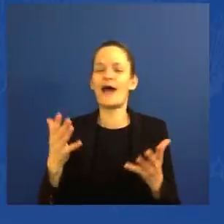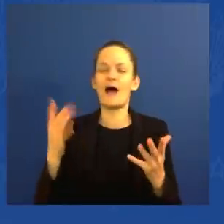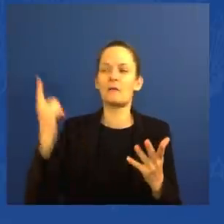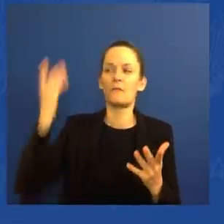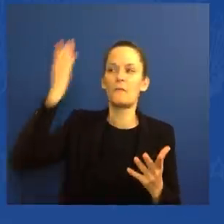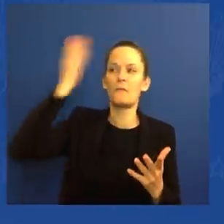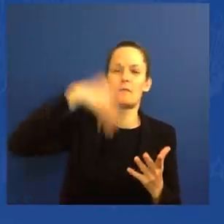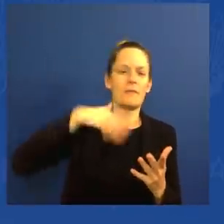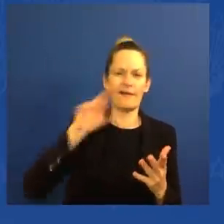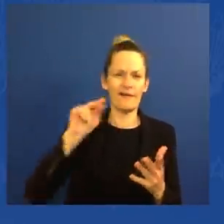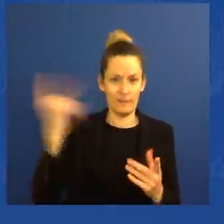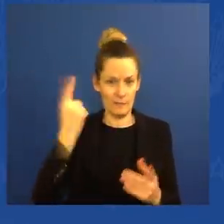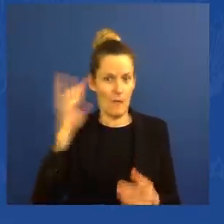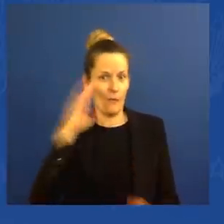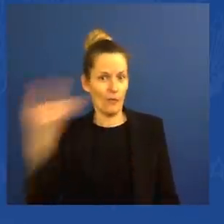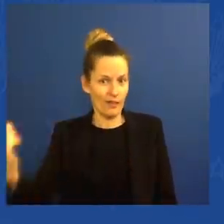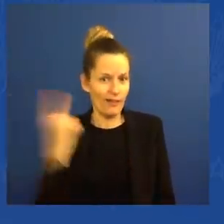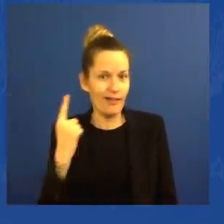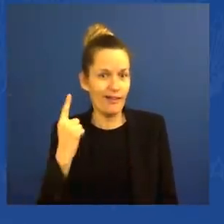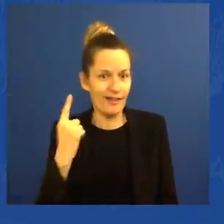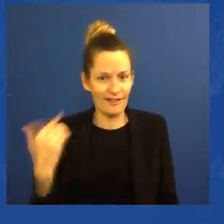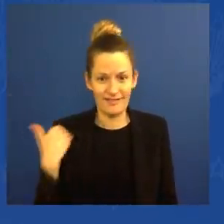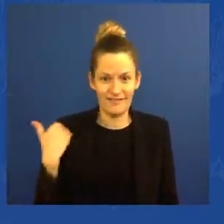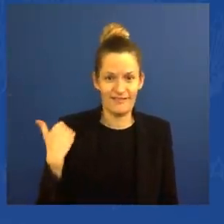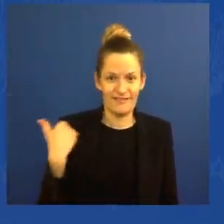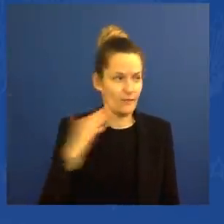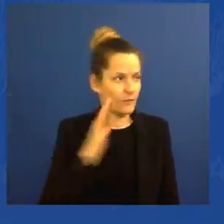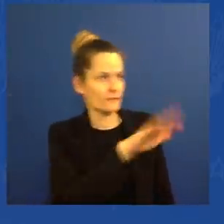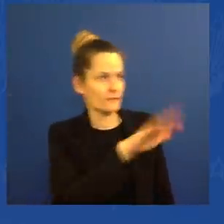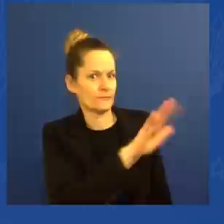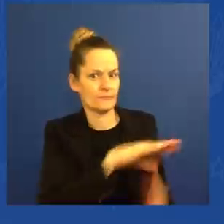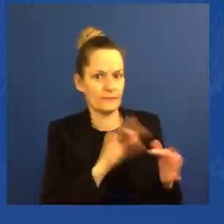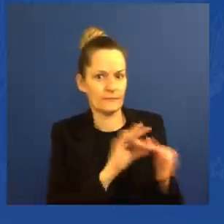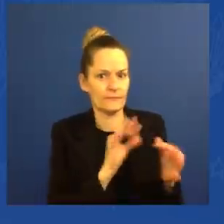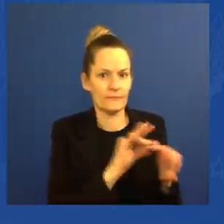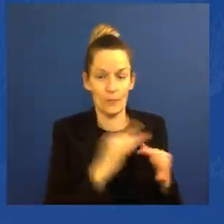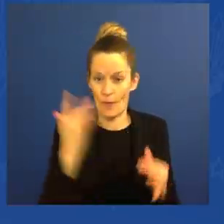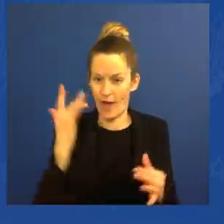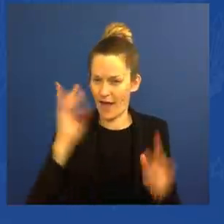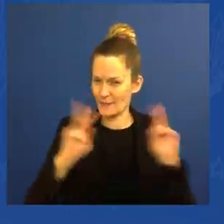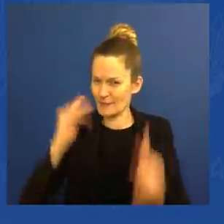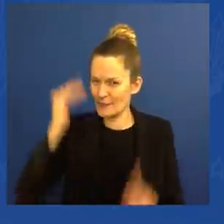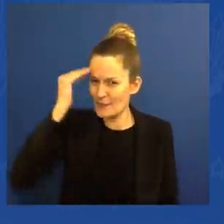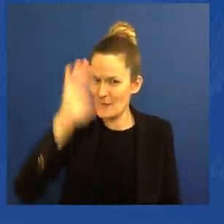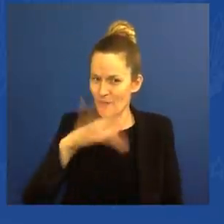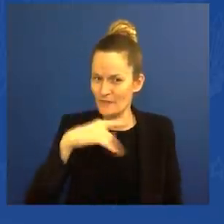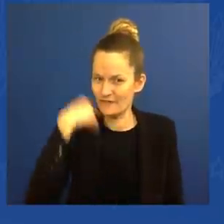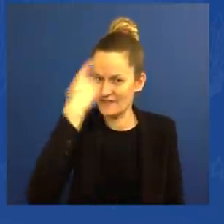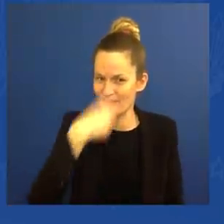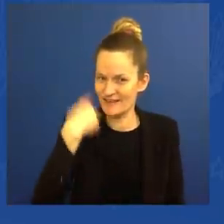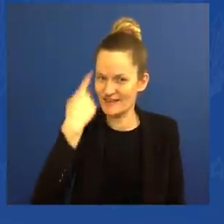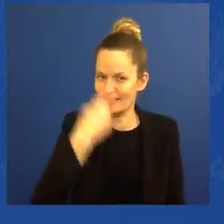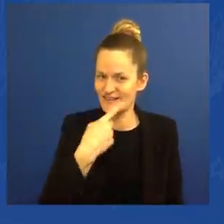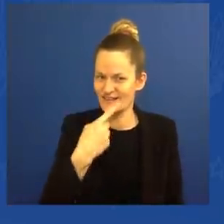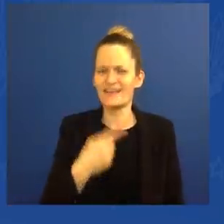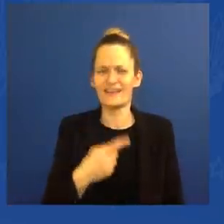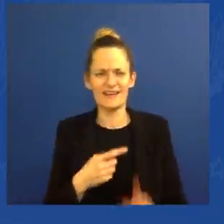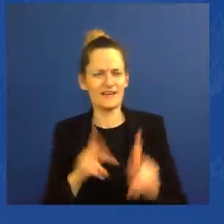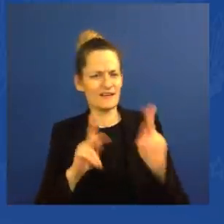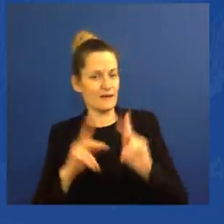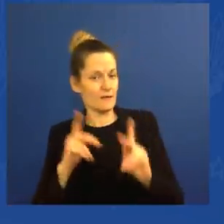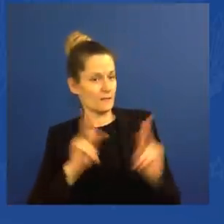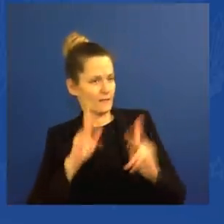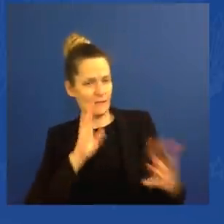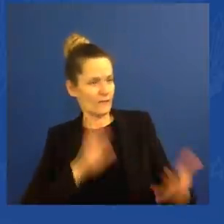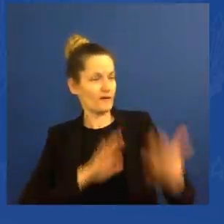people they depend on. You're out there every day on the front lines of public service. And that's why when I took office last year in the midst of the